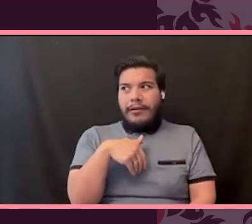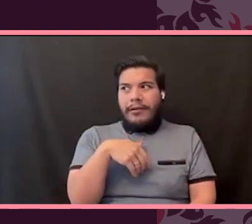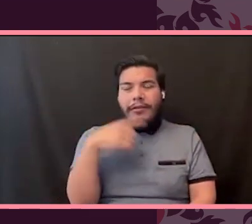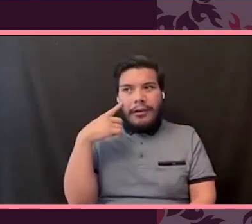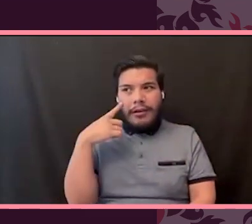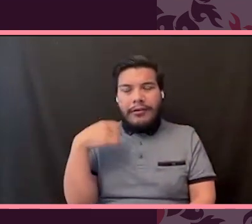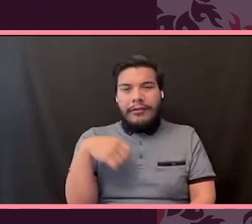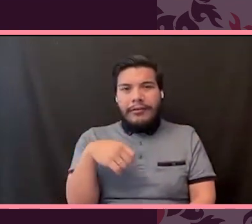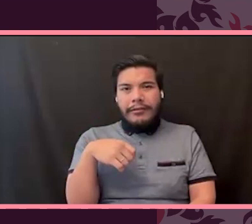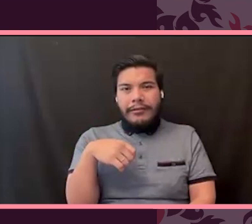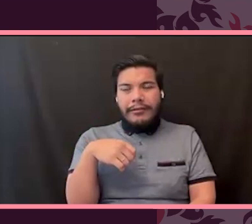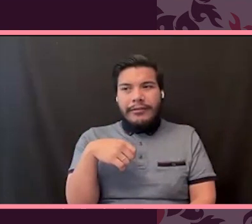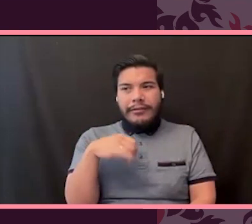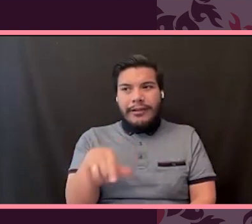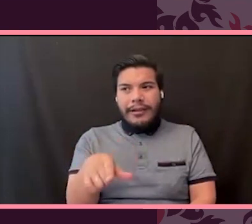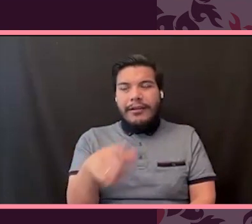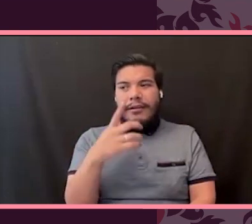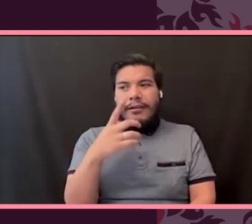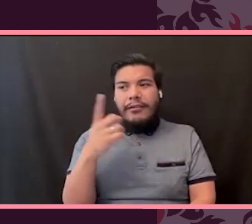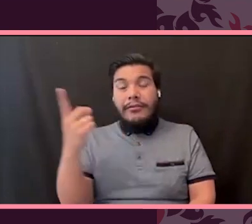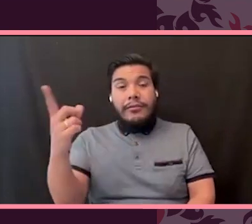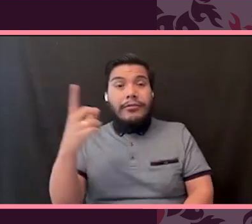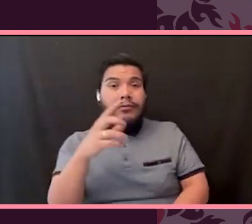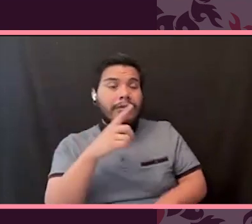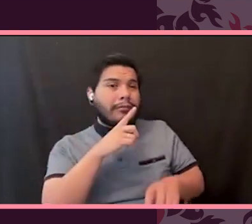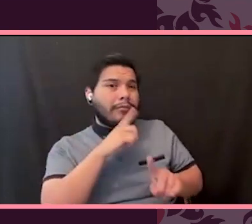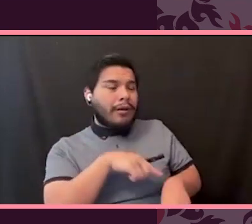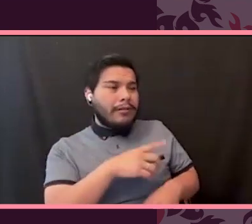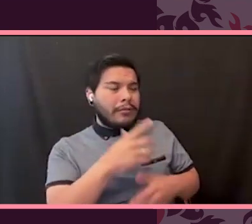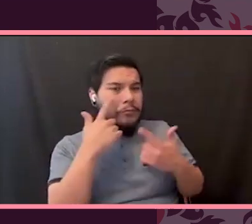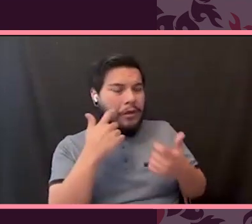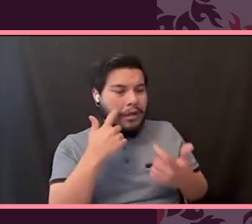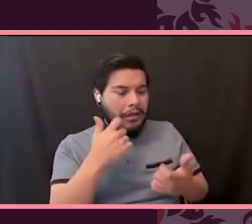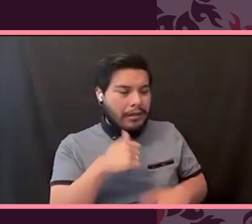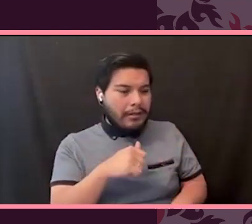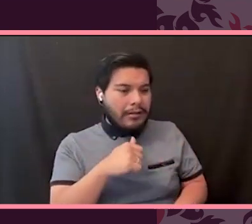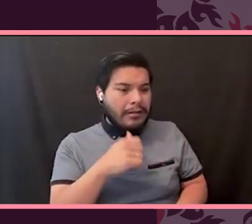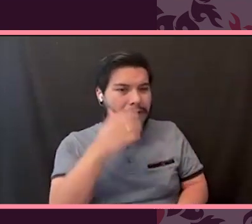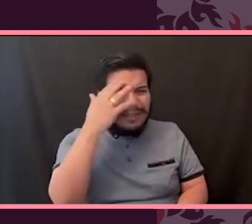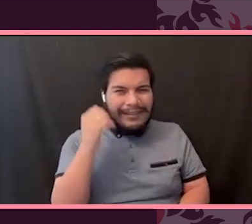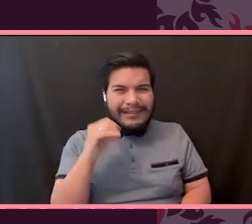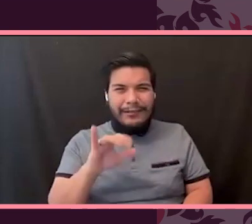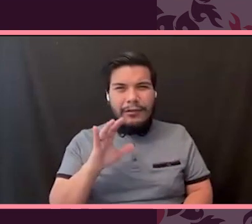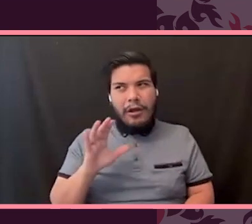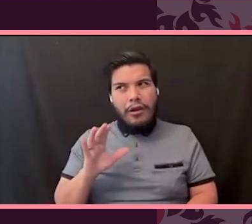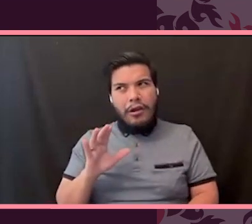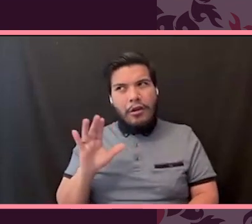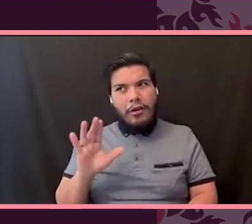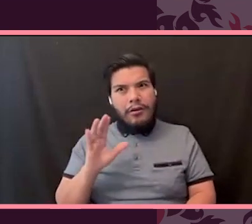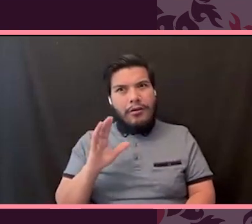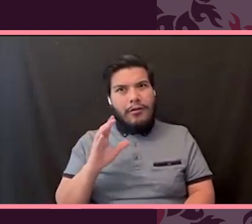And then she came back and was crying because that was not the experience that she